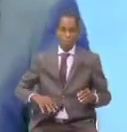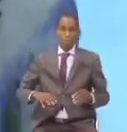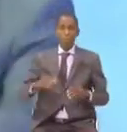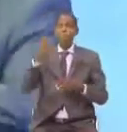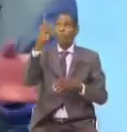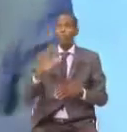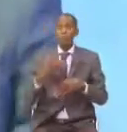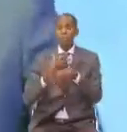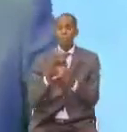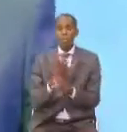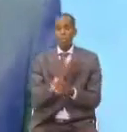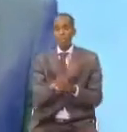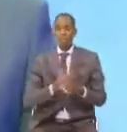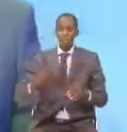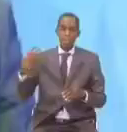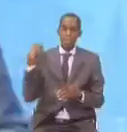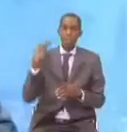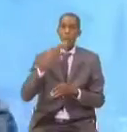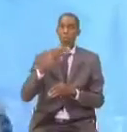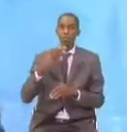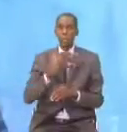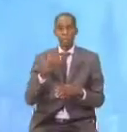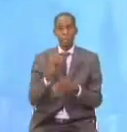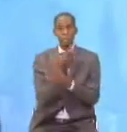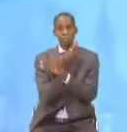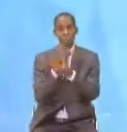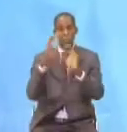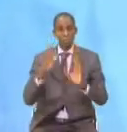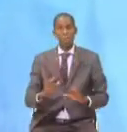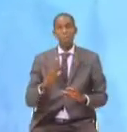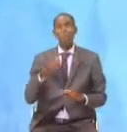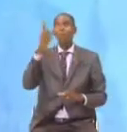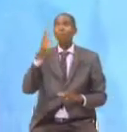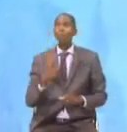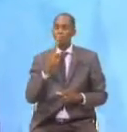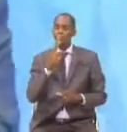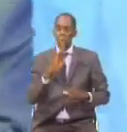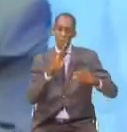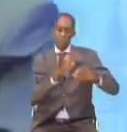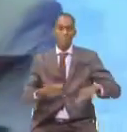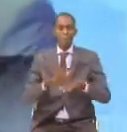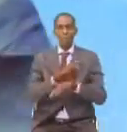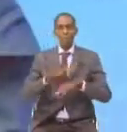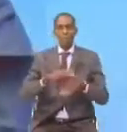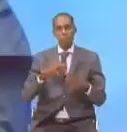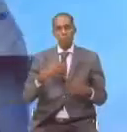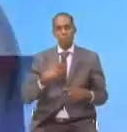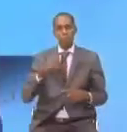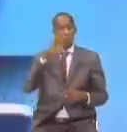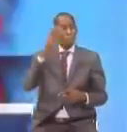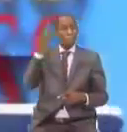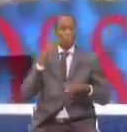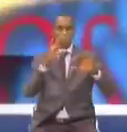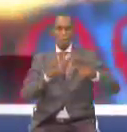the redeemer of all men, God, be merciful unto me. He was merciful to the children of